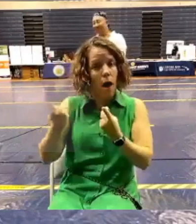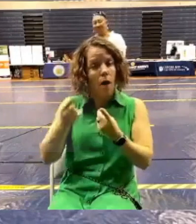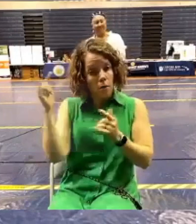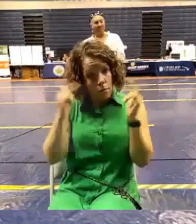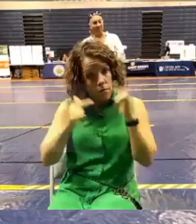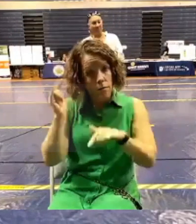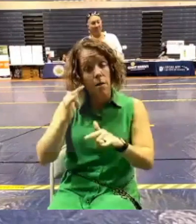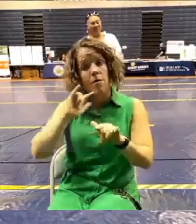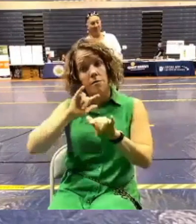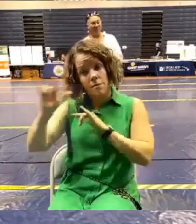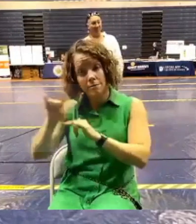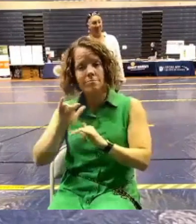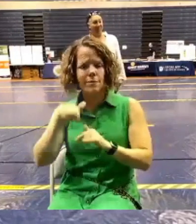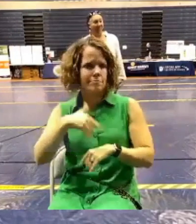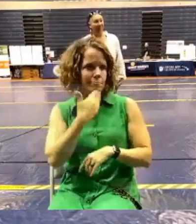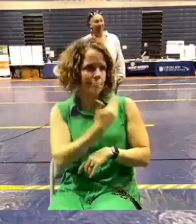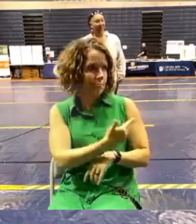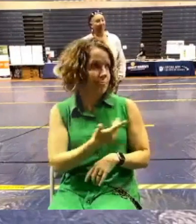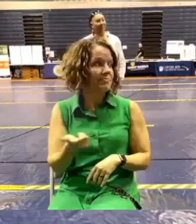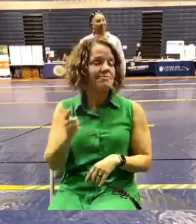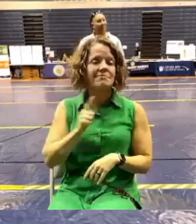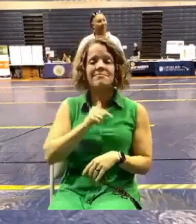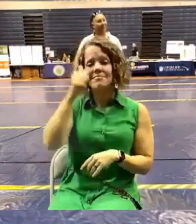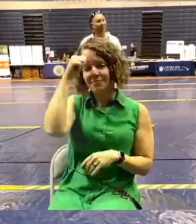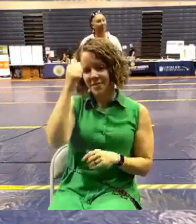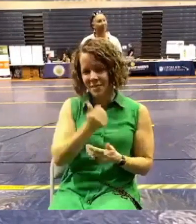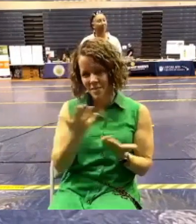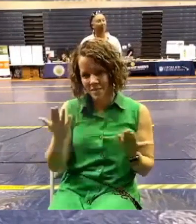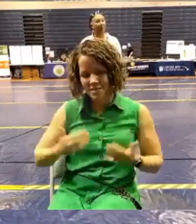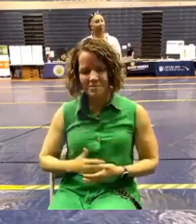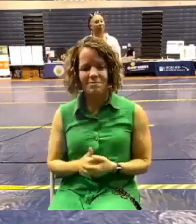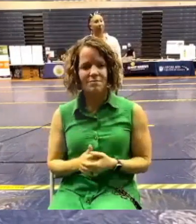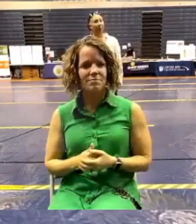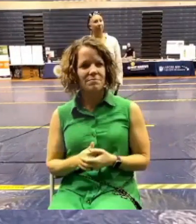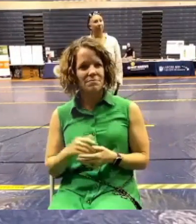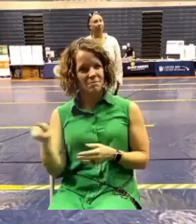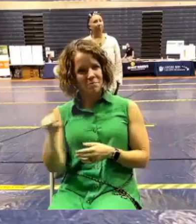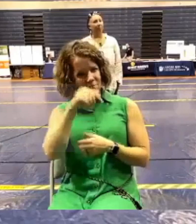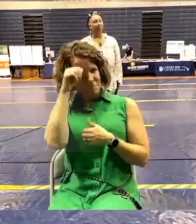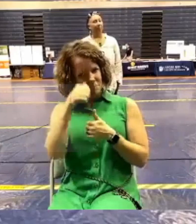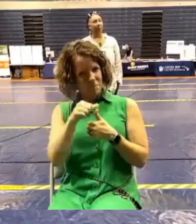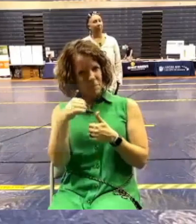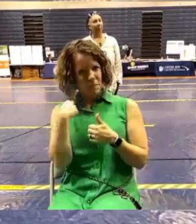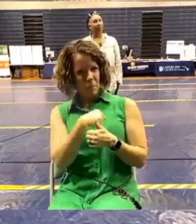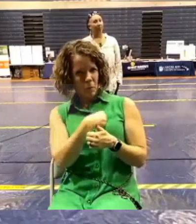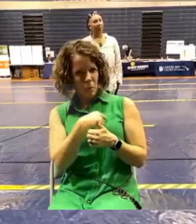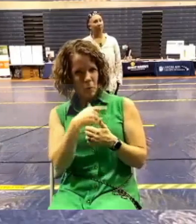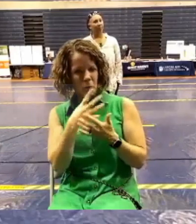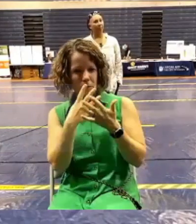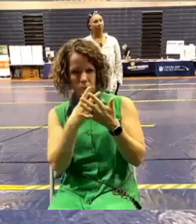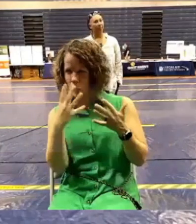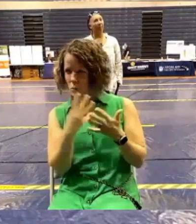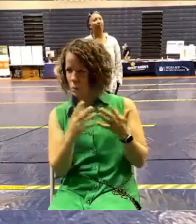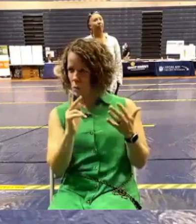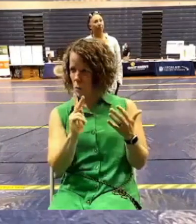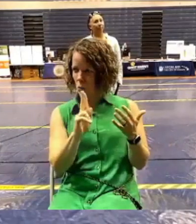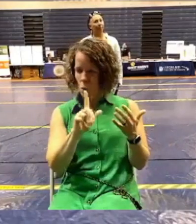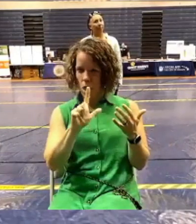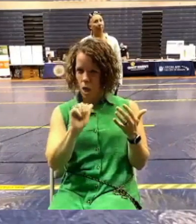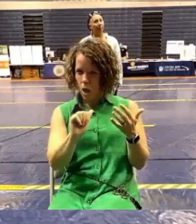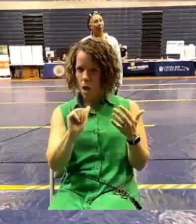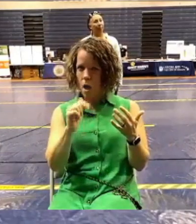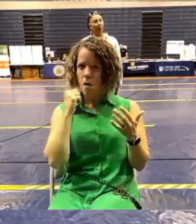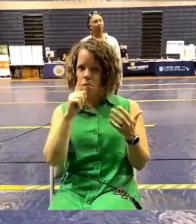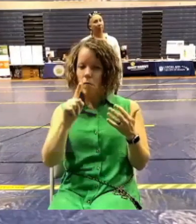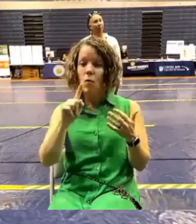Aloha. I don't know if some of you remember that we were doing lead screening in Kula, and I had said that we were going to do it in Lahaina.